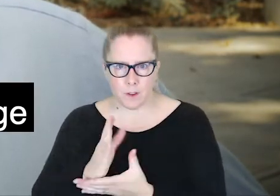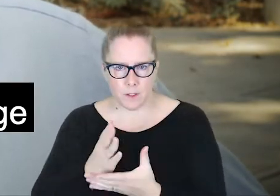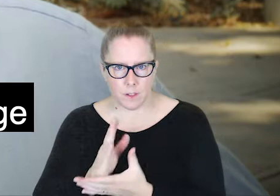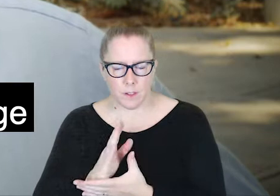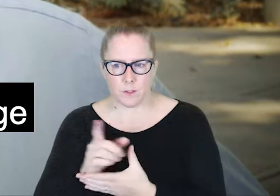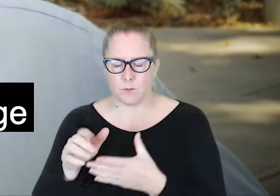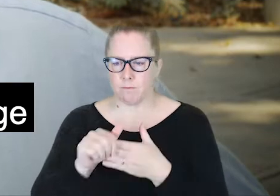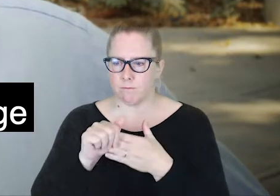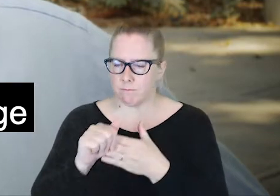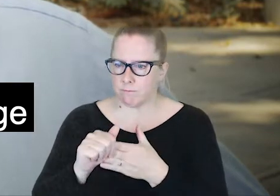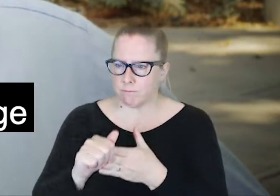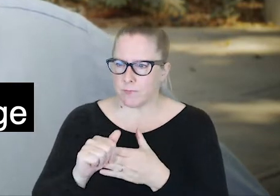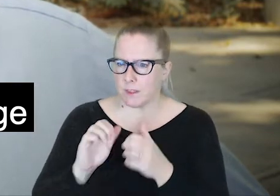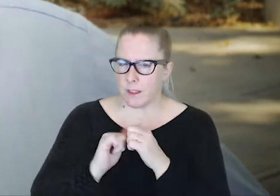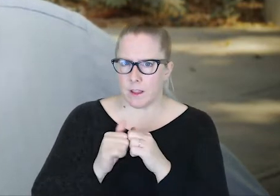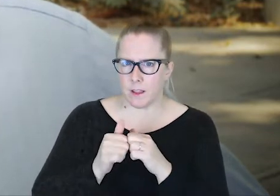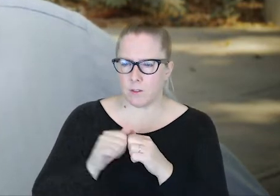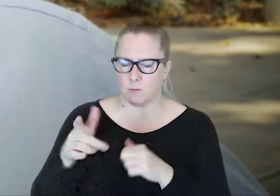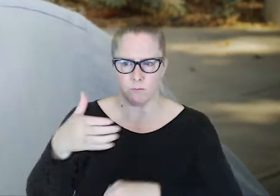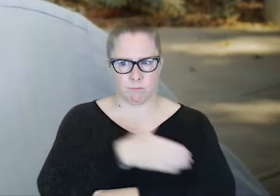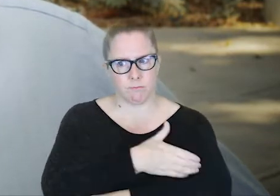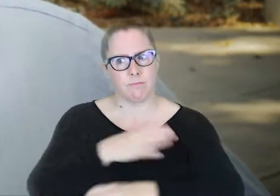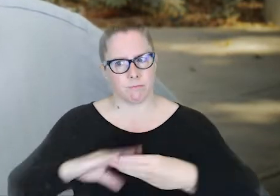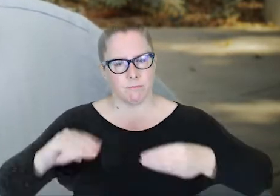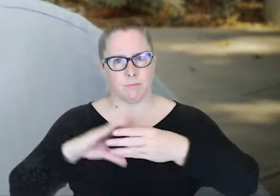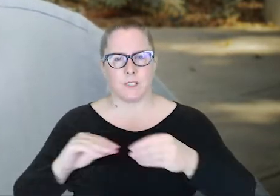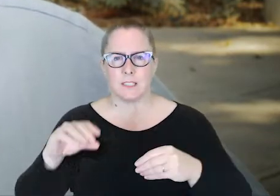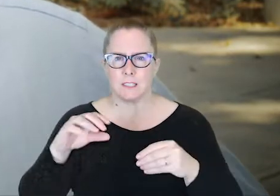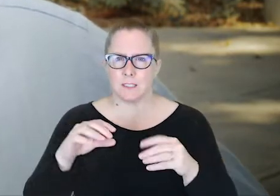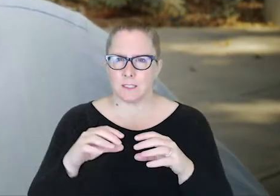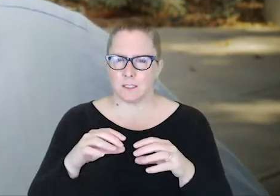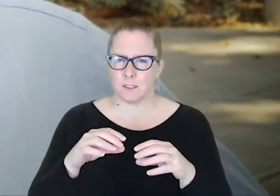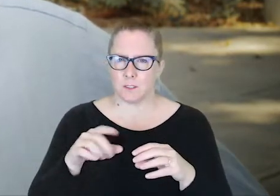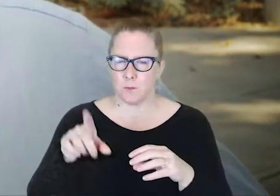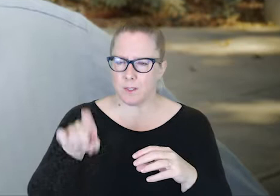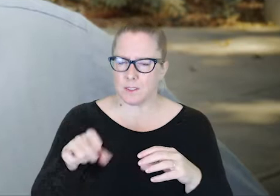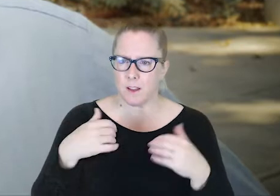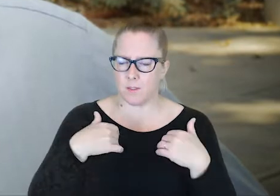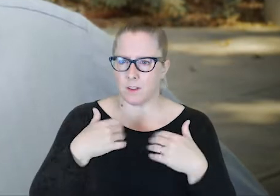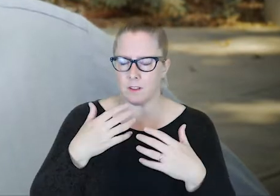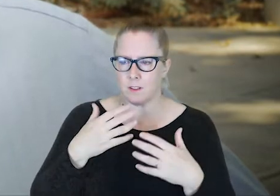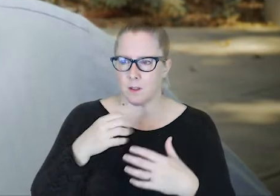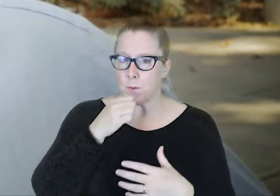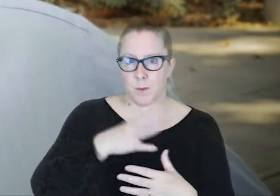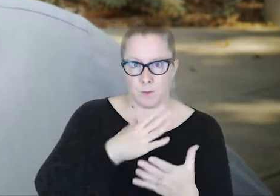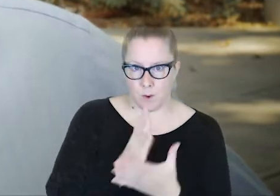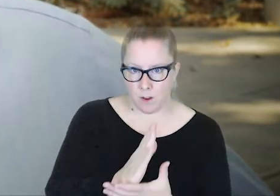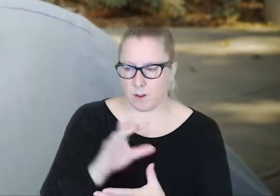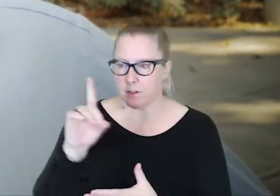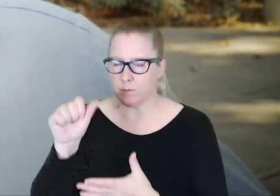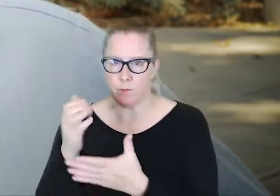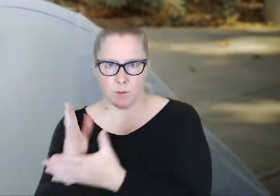very strong message that you can't have gender rights without disability rights, and you can't have